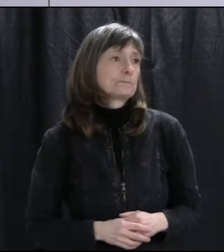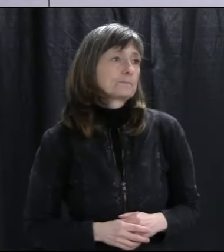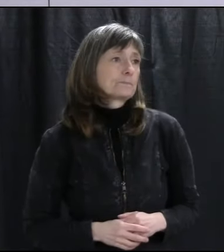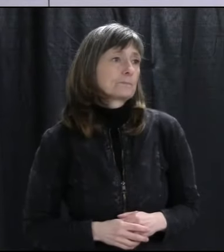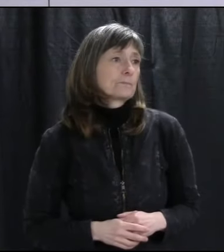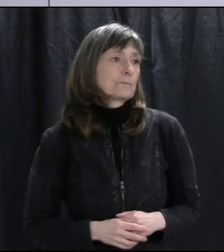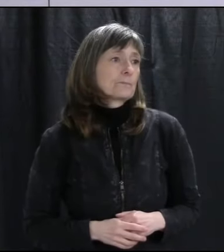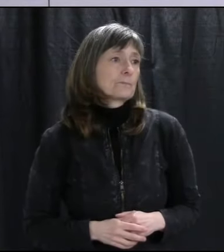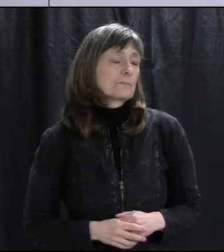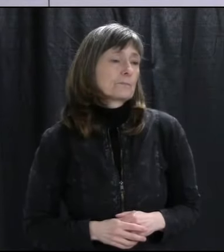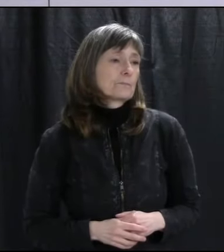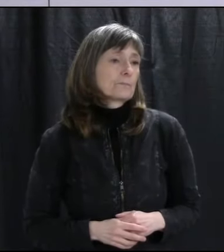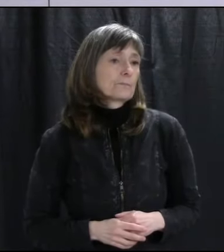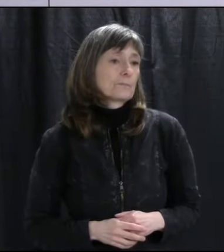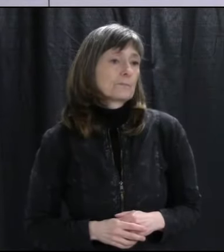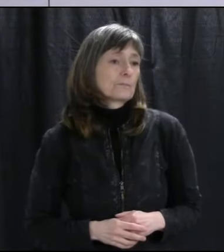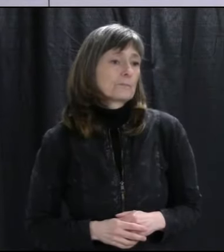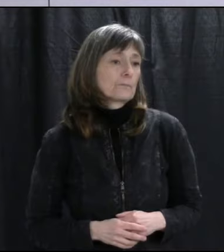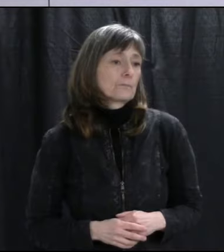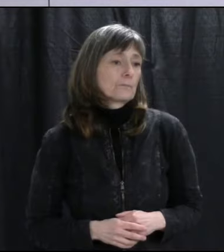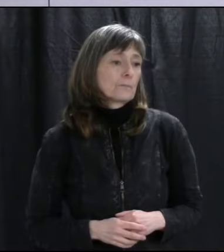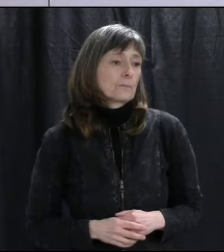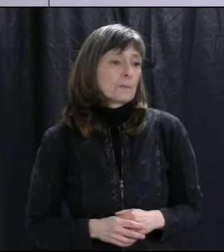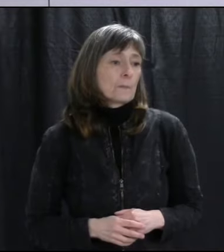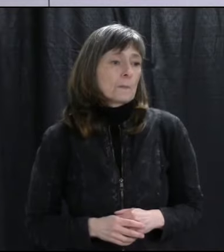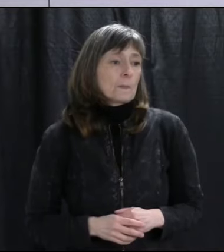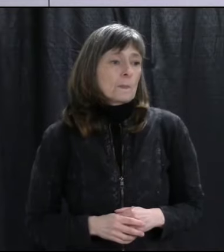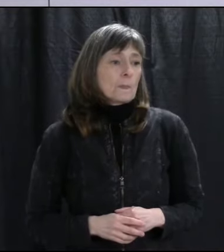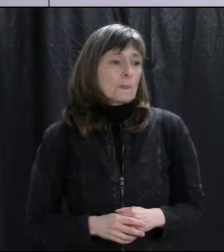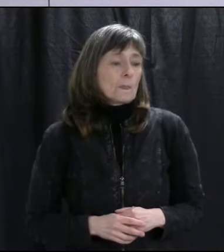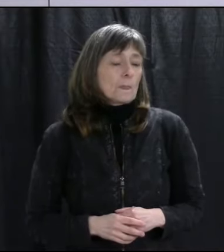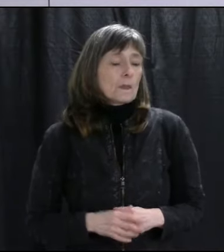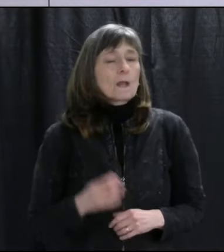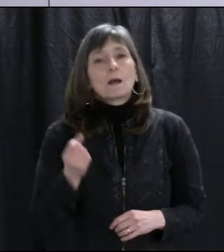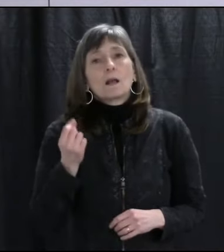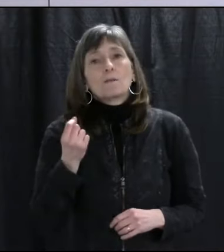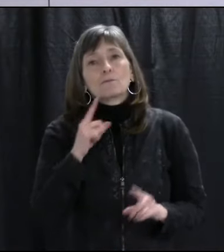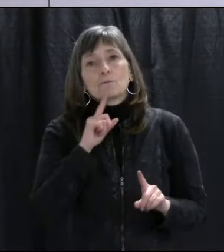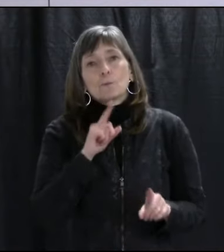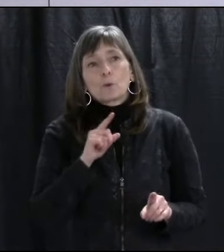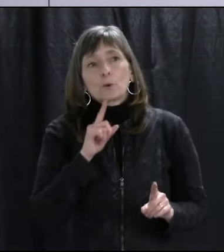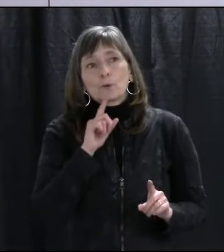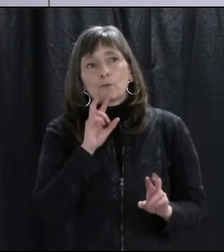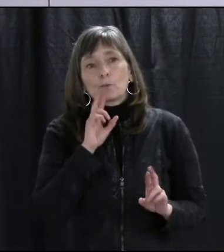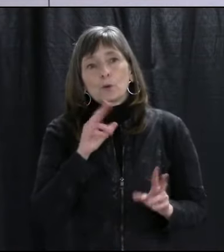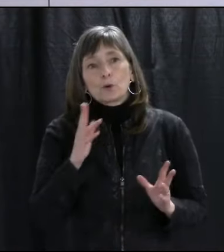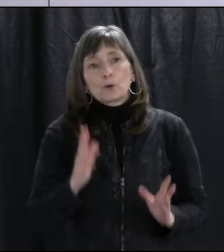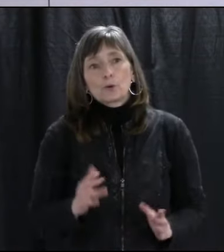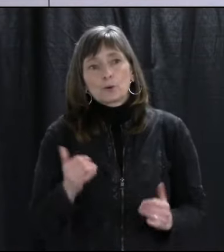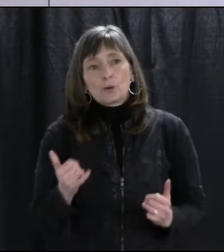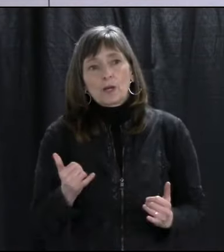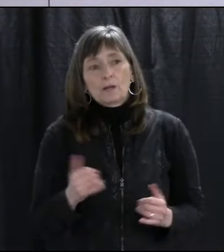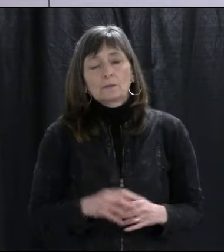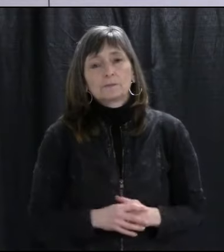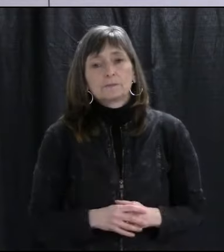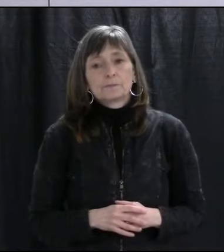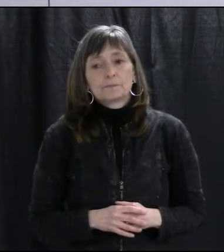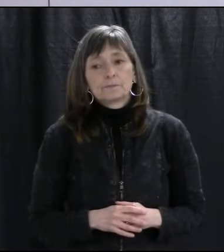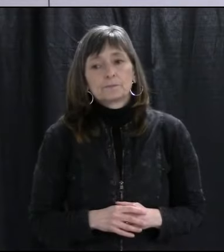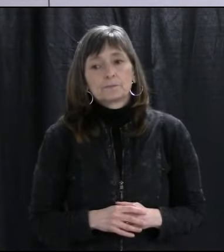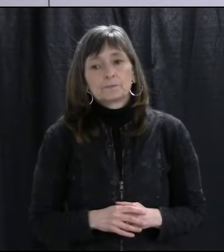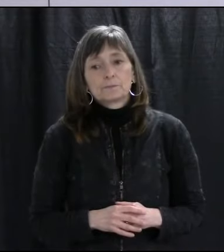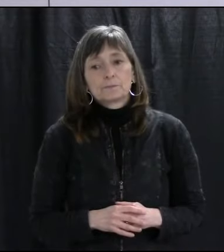11 reporters registered today. In the essence of time, each reporter will be given the opportunity to ask 2 questions and 1 follow-up. We will run